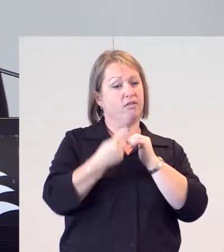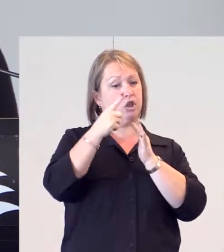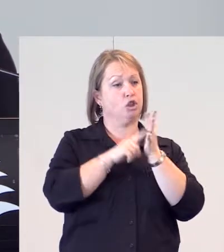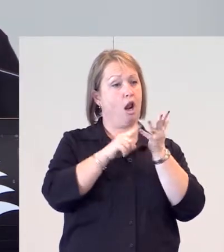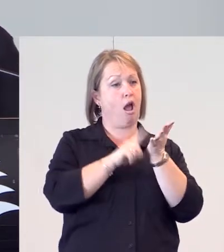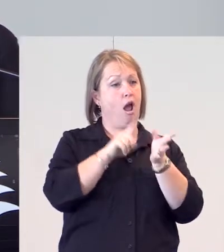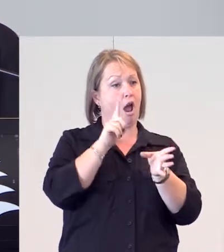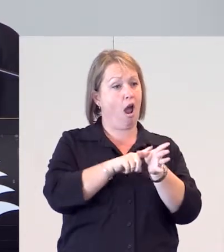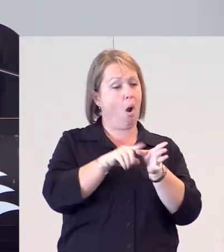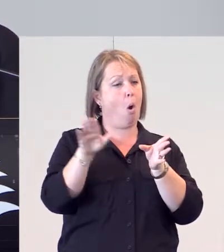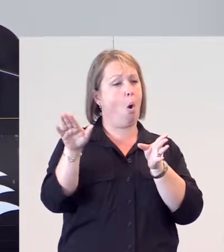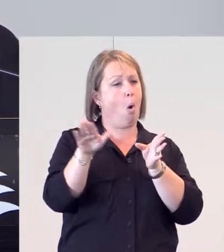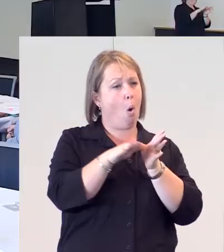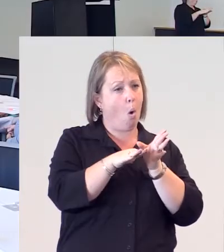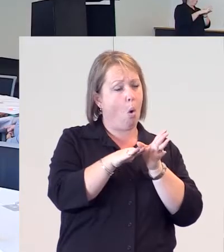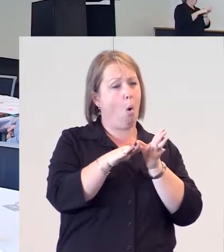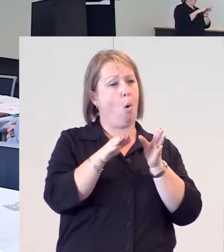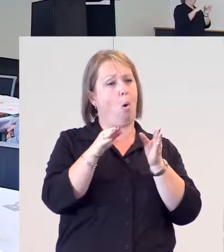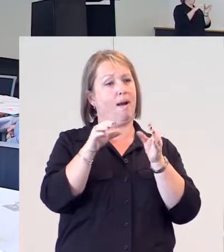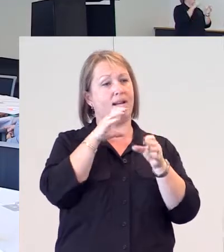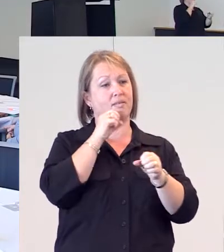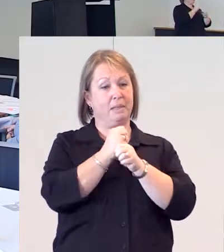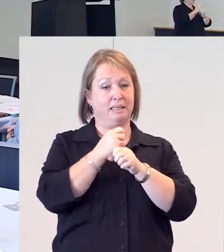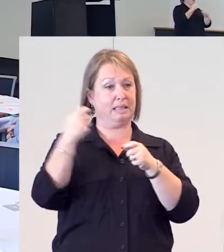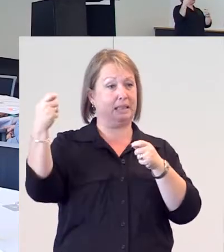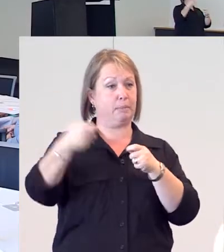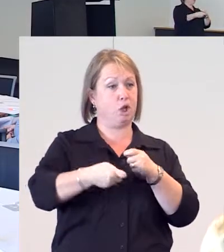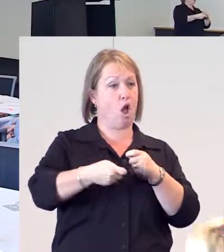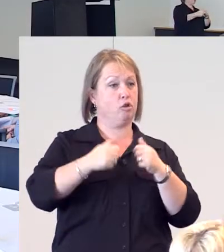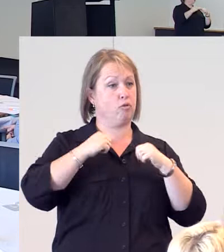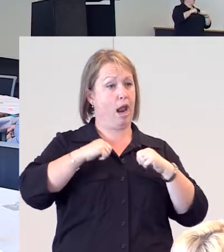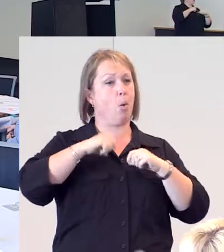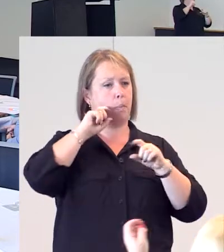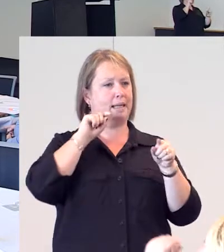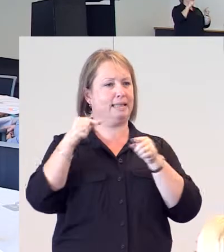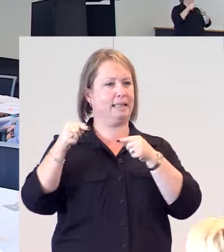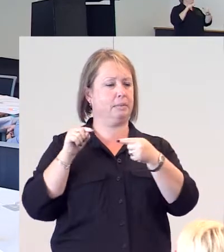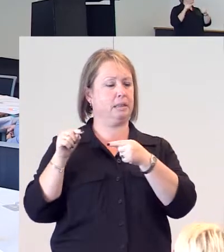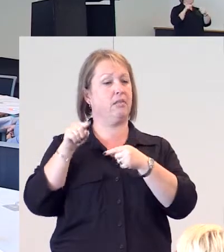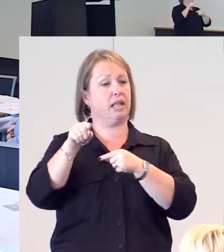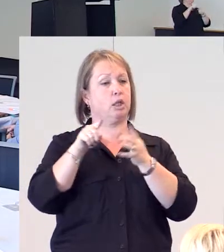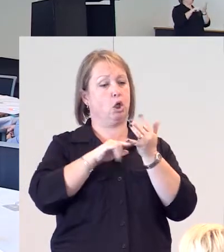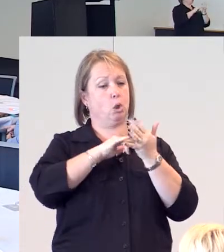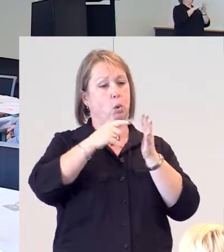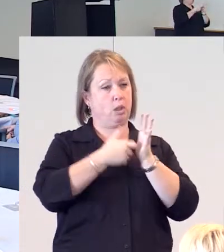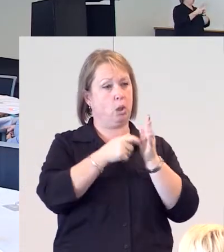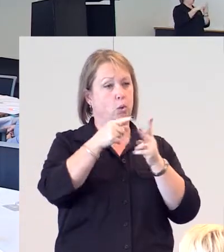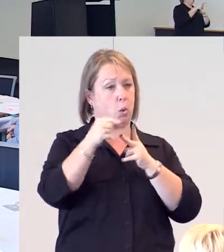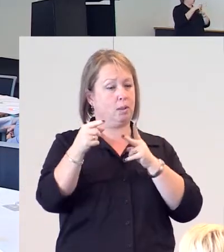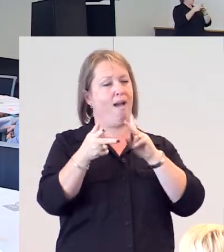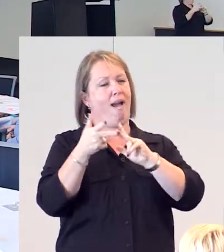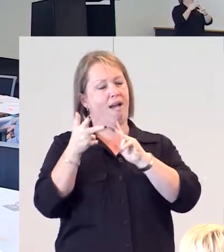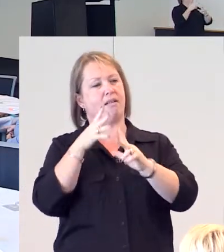subsidised training will be contestable. That includes a user choice and other government subsidised